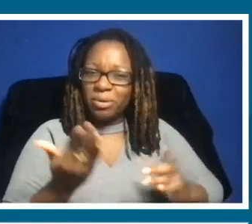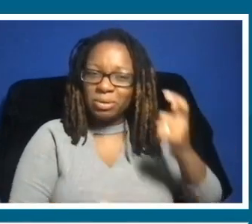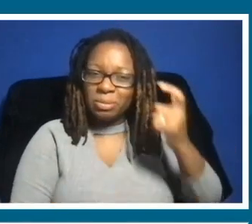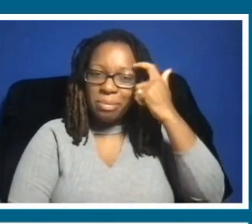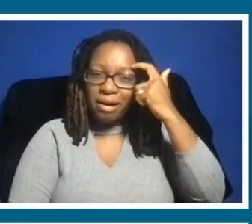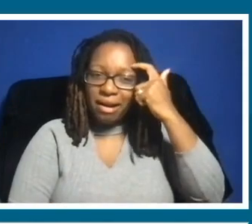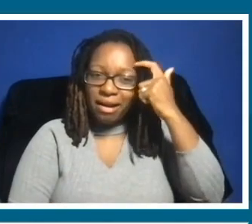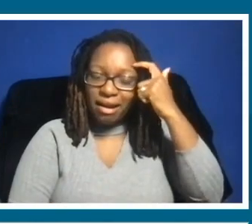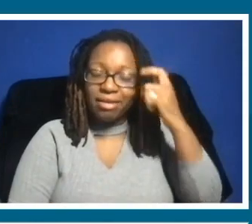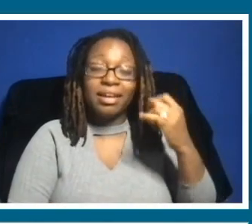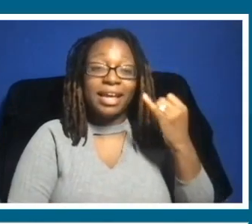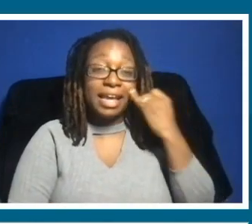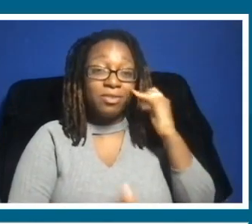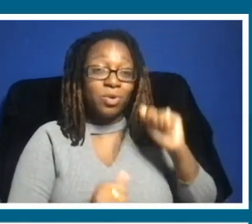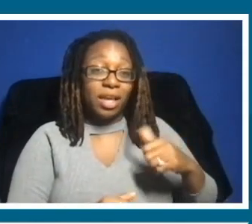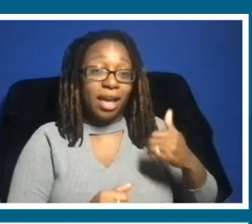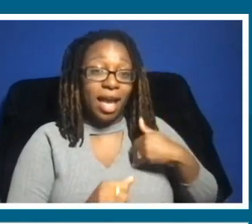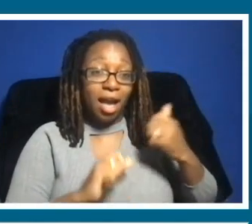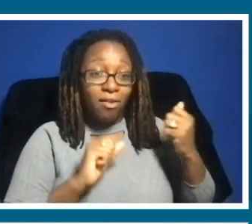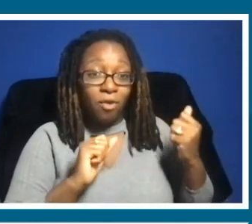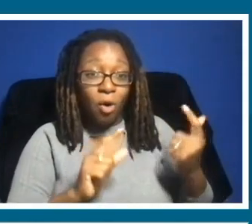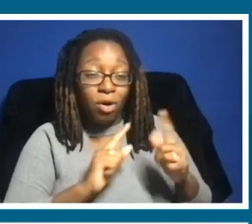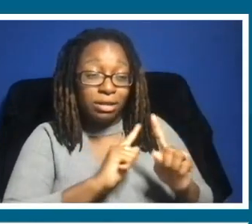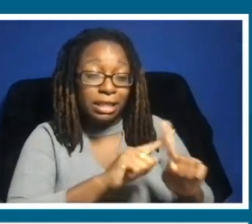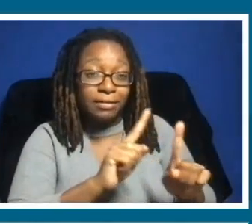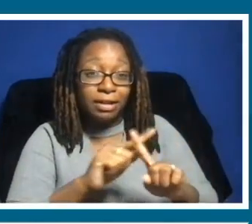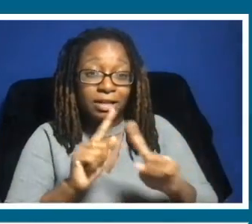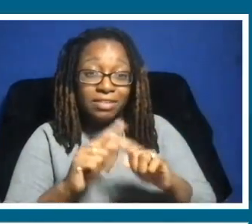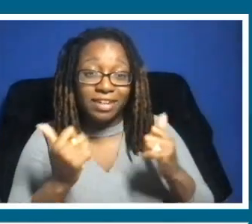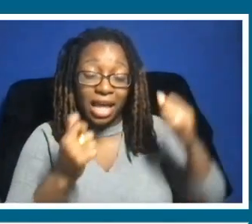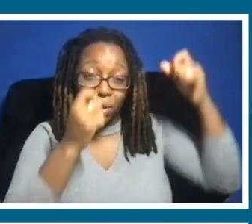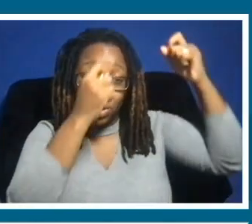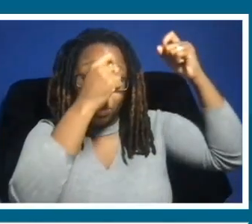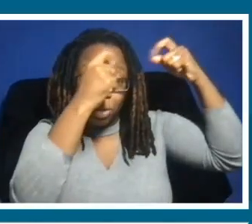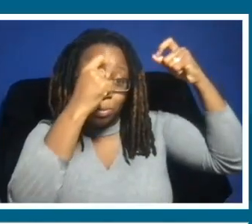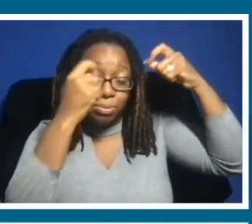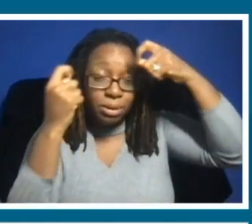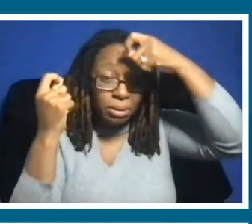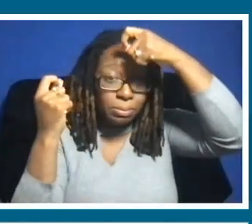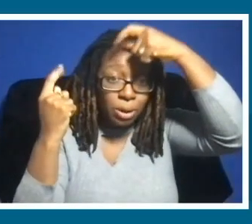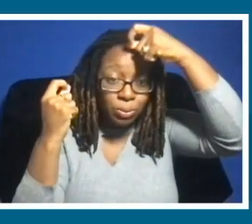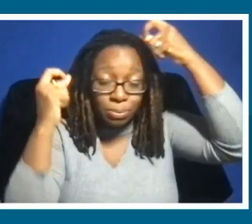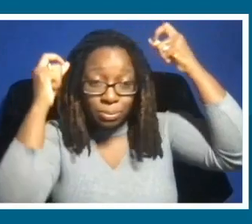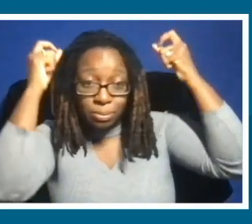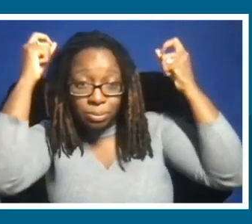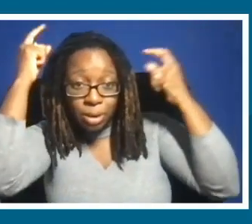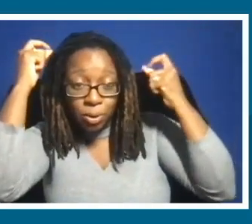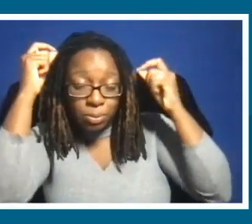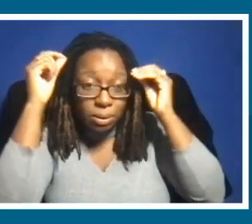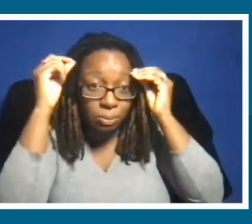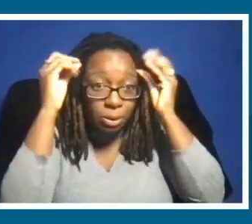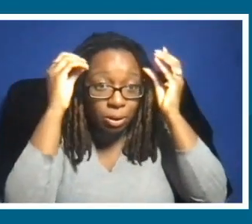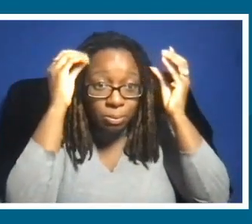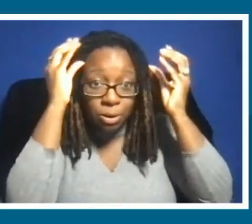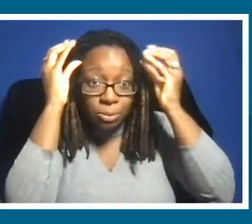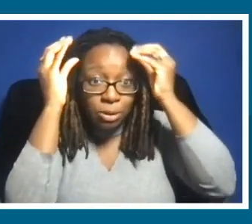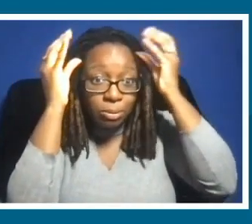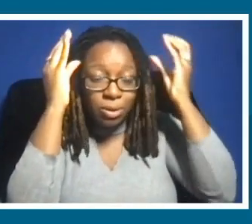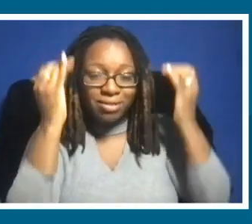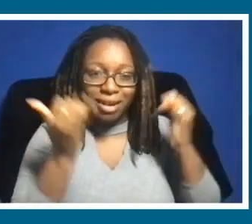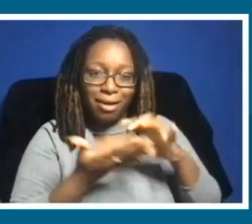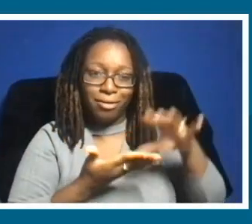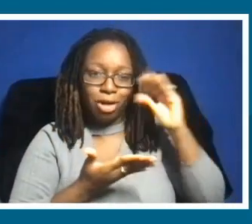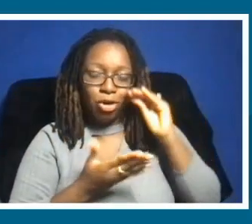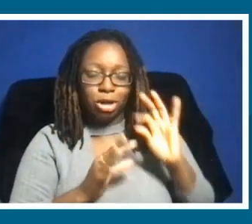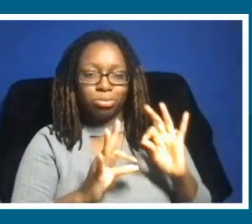those portions of the brain to light up, you've got your students. No, that's beautiful. That's exactly right. And it's great that you've